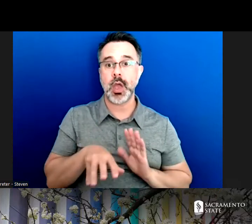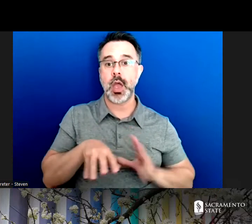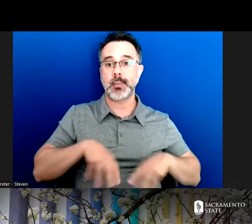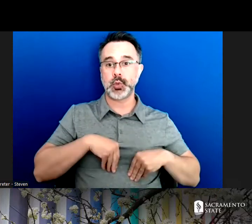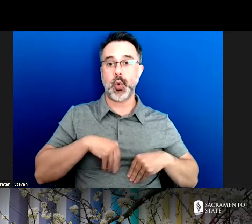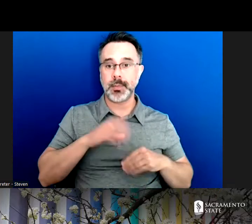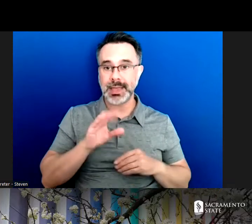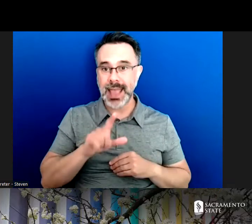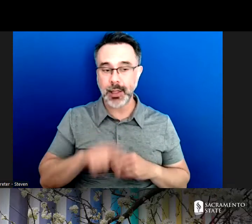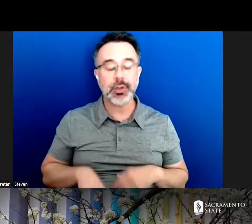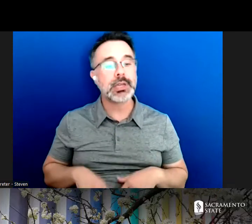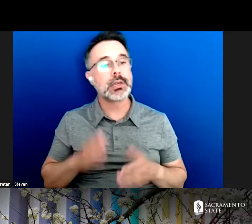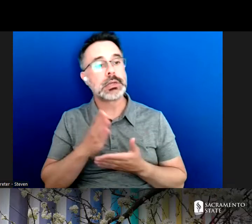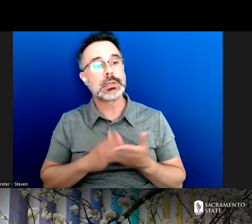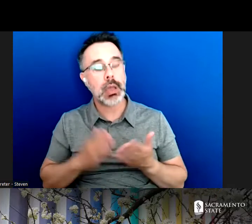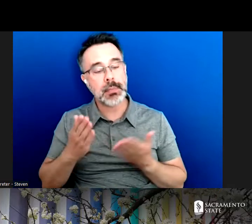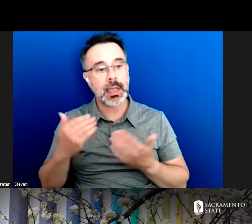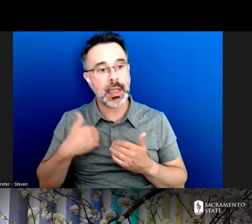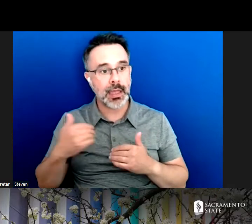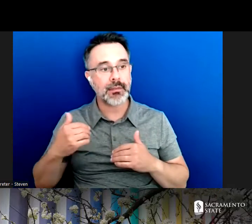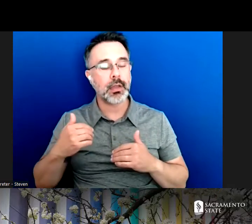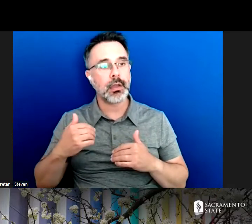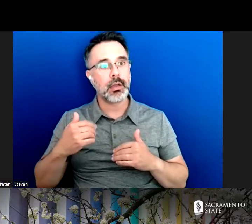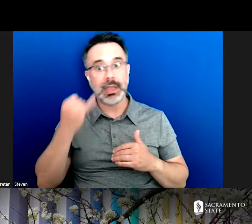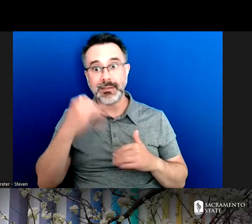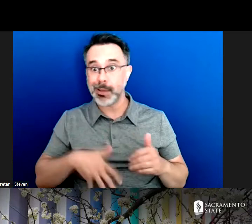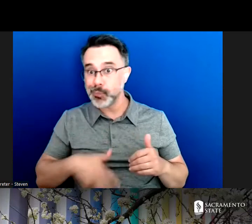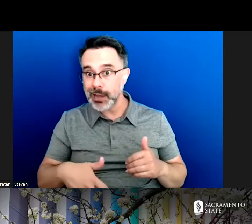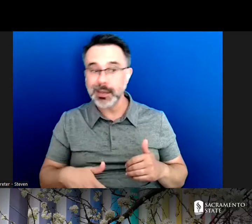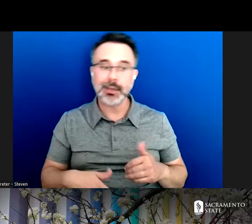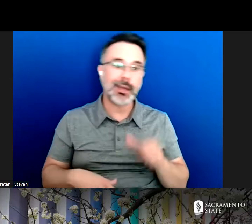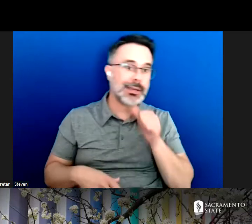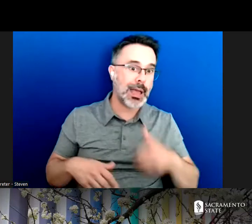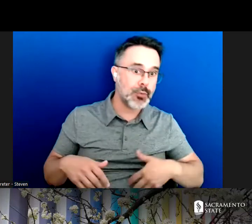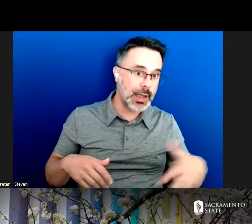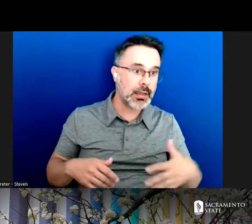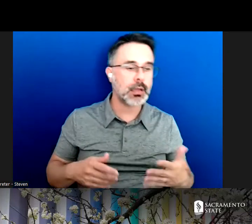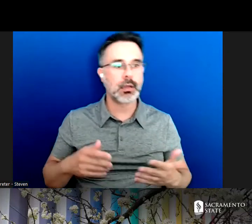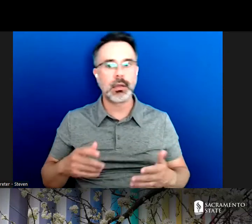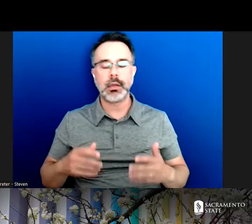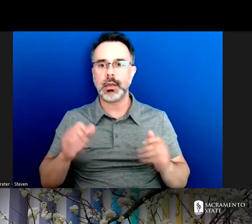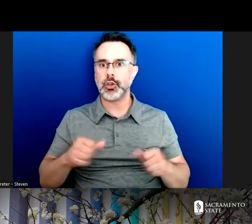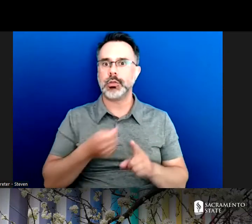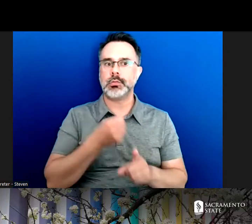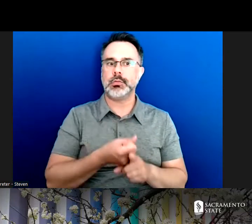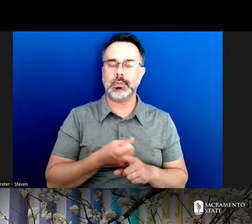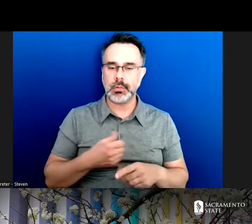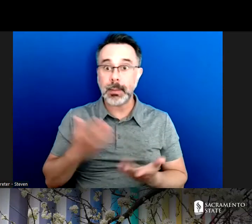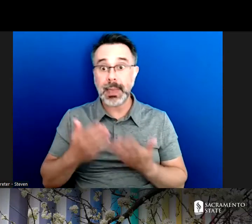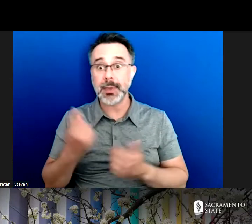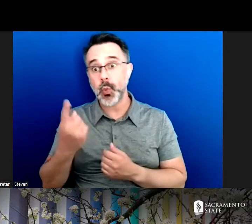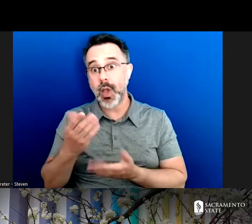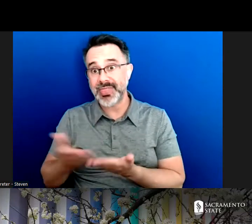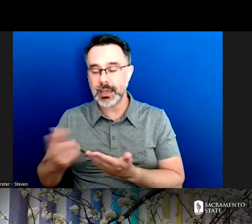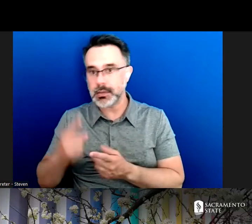different caloric and nutritional needs than a not pregnant adult. One diner's severe food allergy could be deadly. One person may